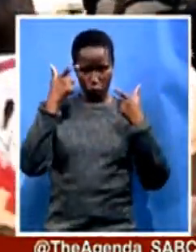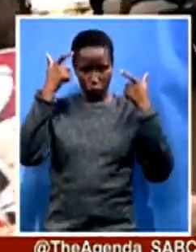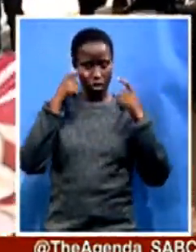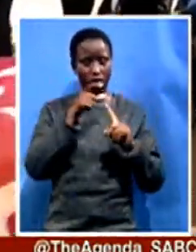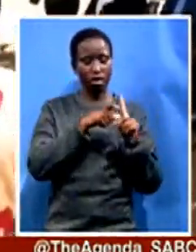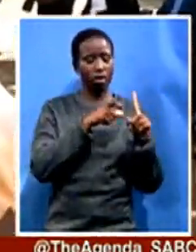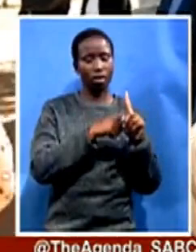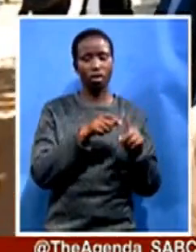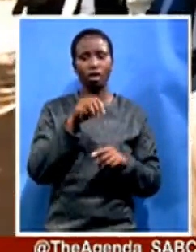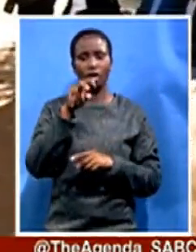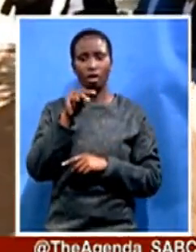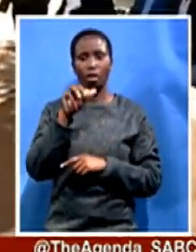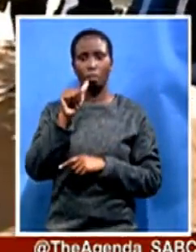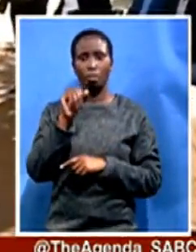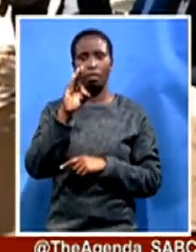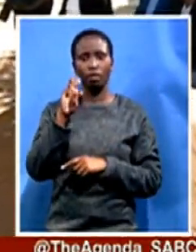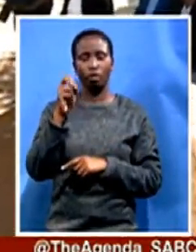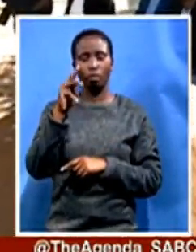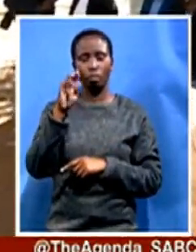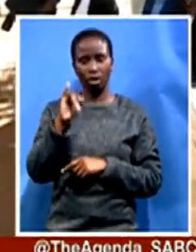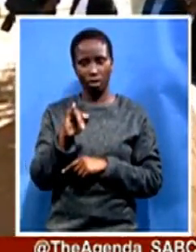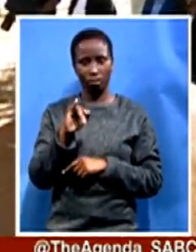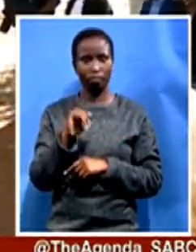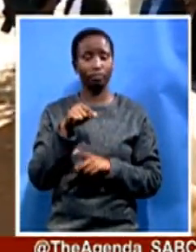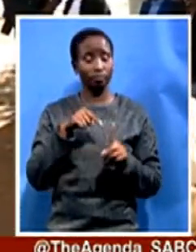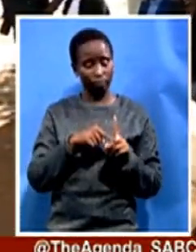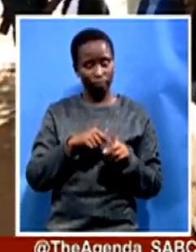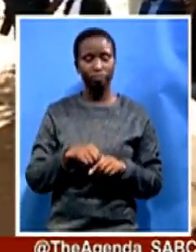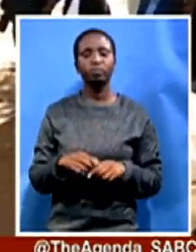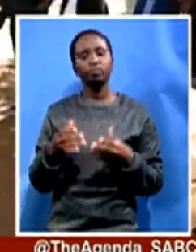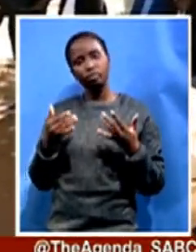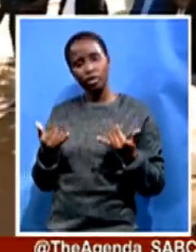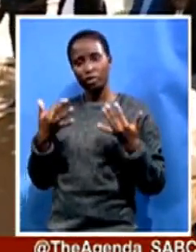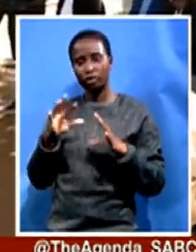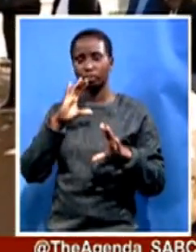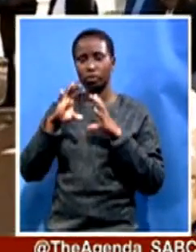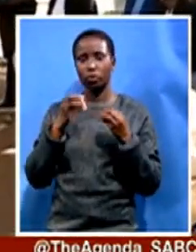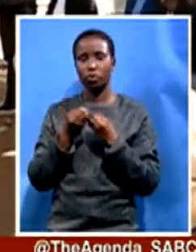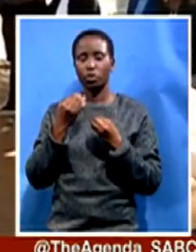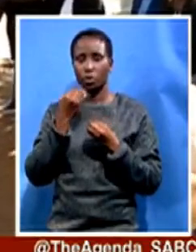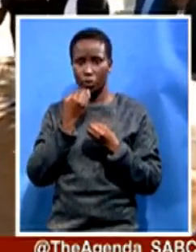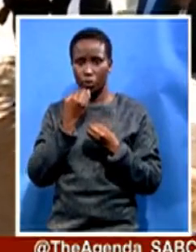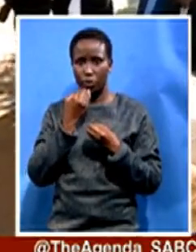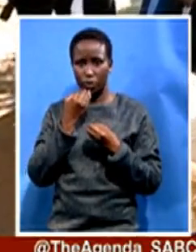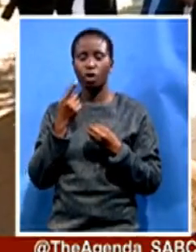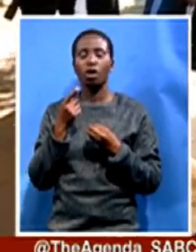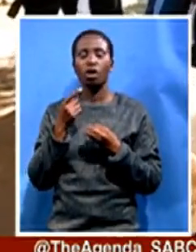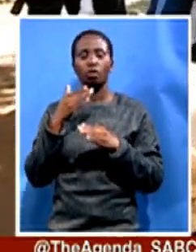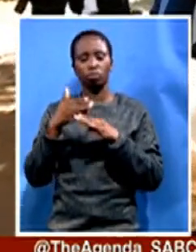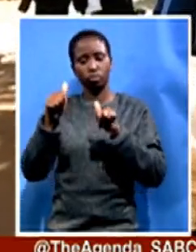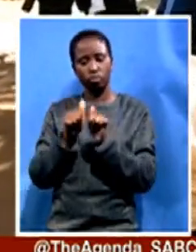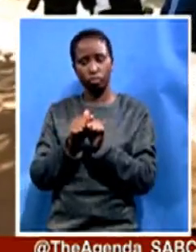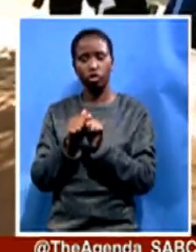Desiree, we did have an opportunity to speak to Cooperative Governance and Traditional Affairs Minister Dr. Nkosazana Dlamini Zulu,